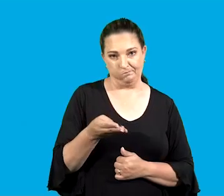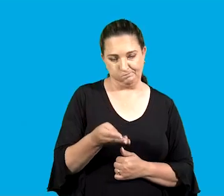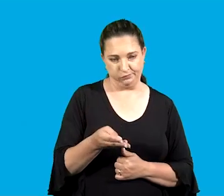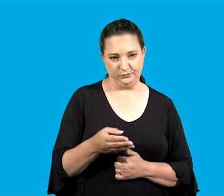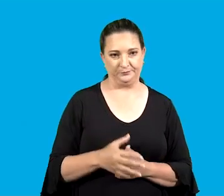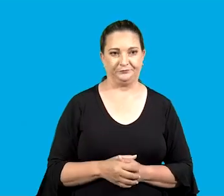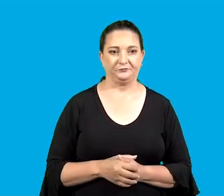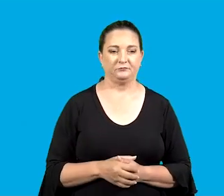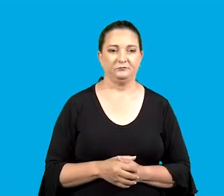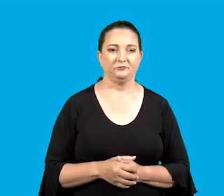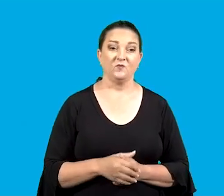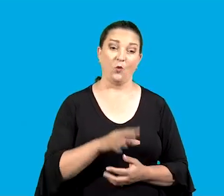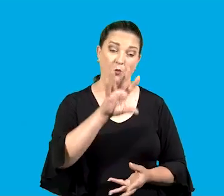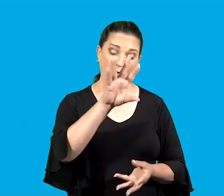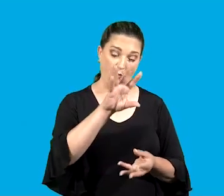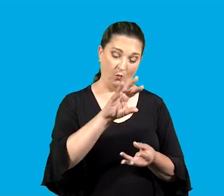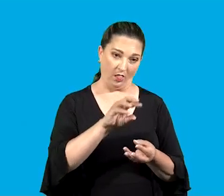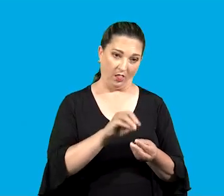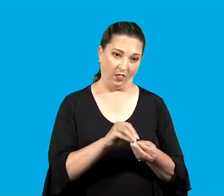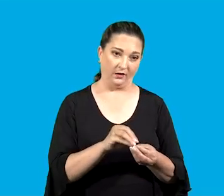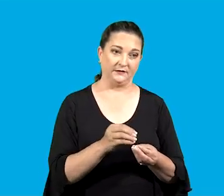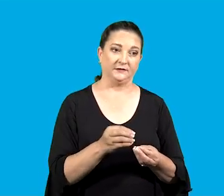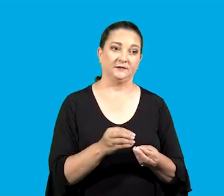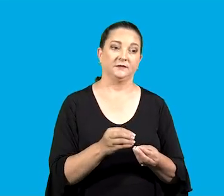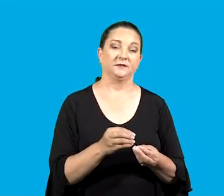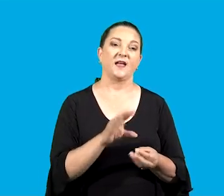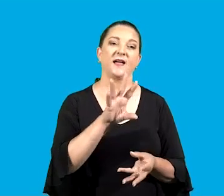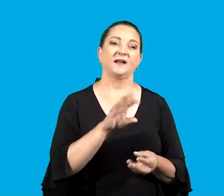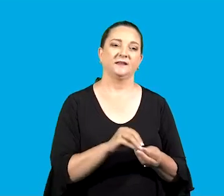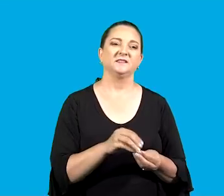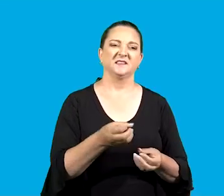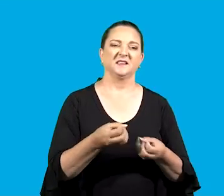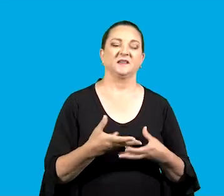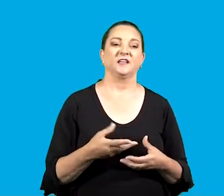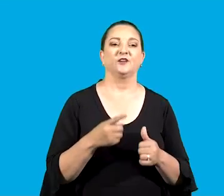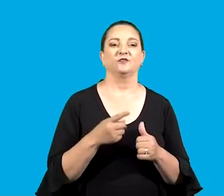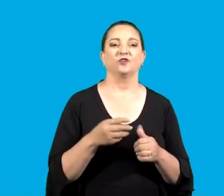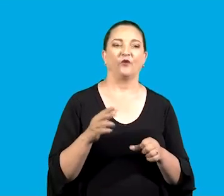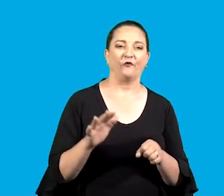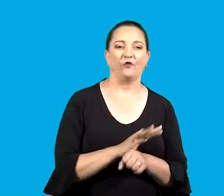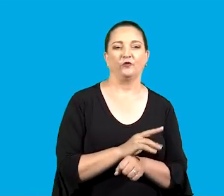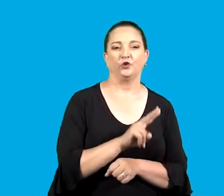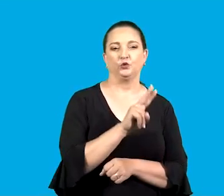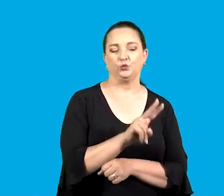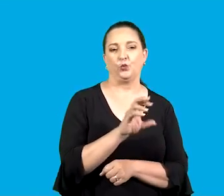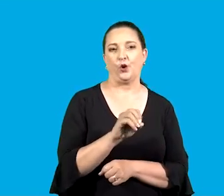29,400. Then I can add all these three to give me my total payments, which